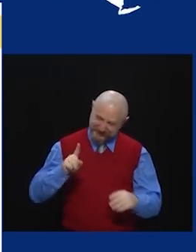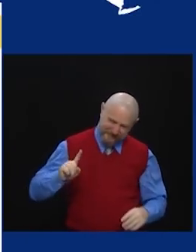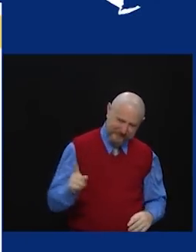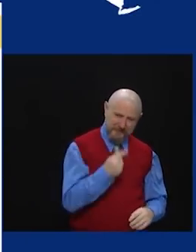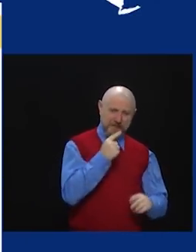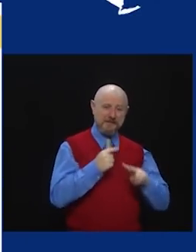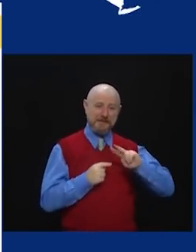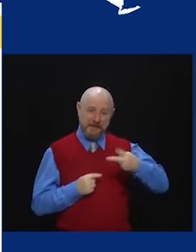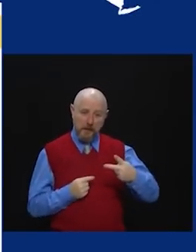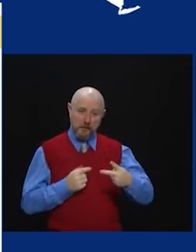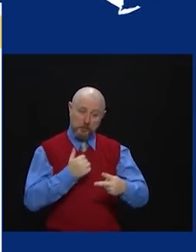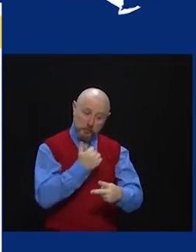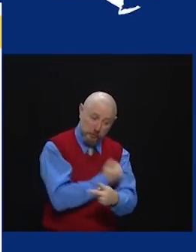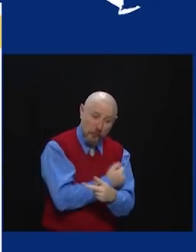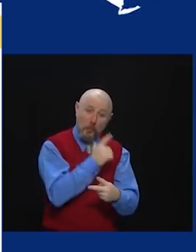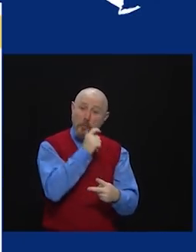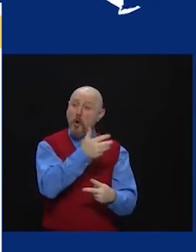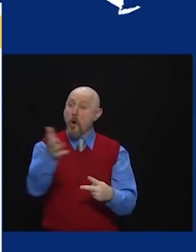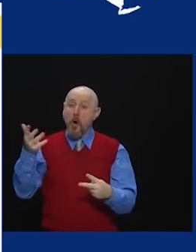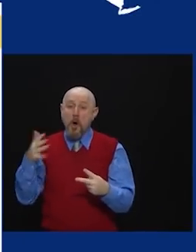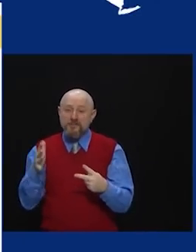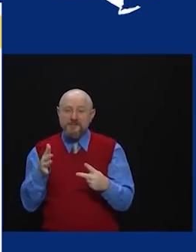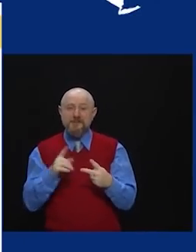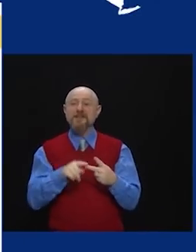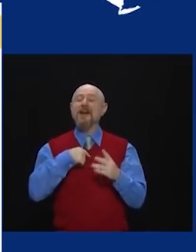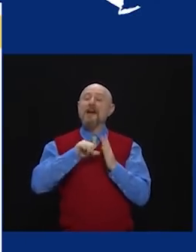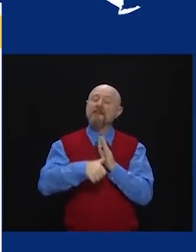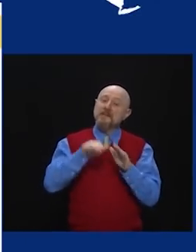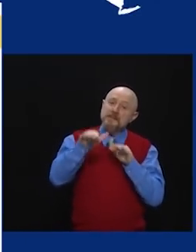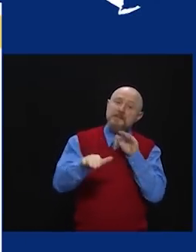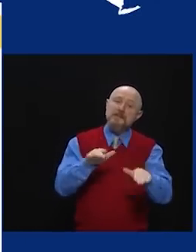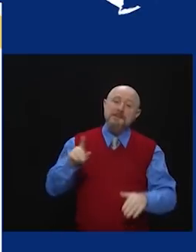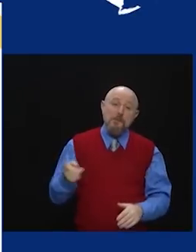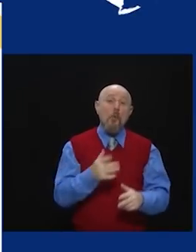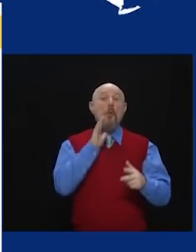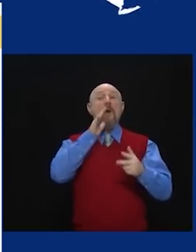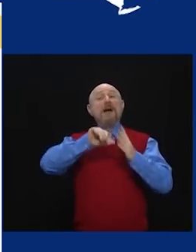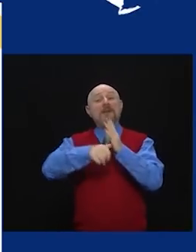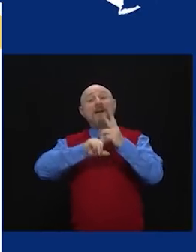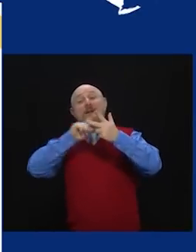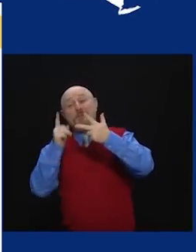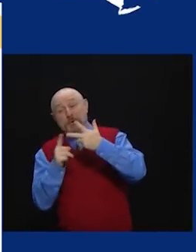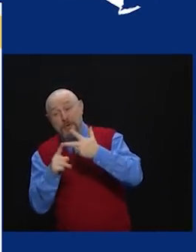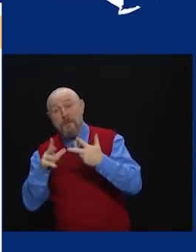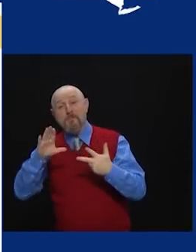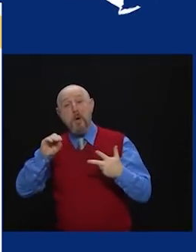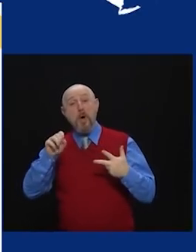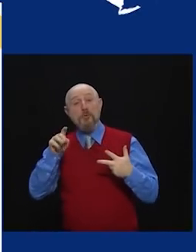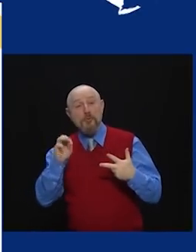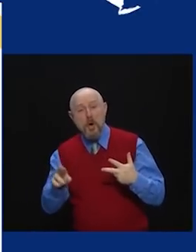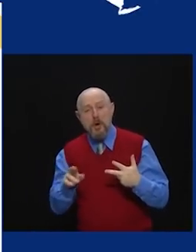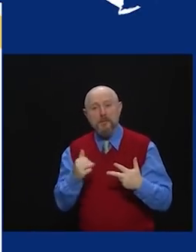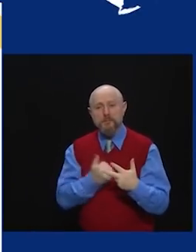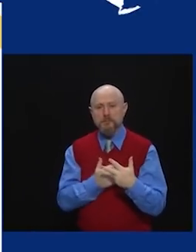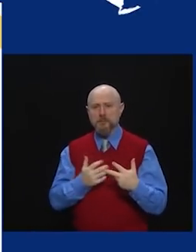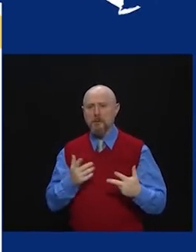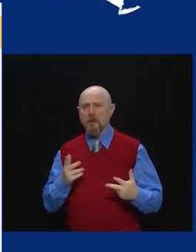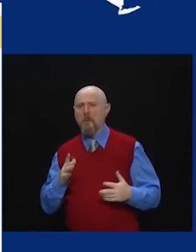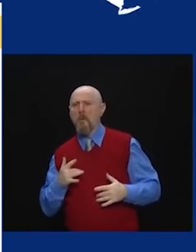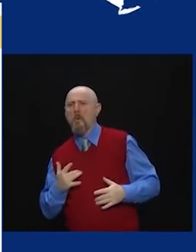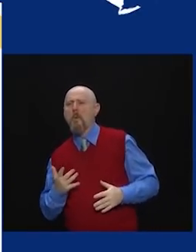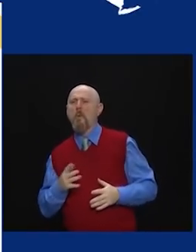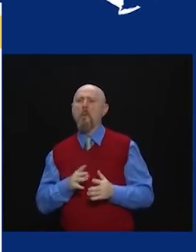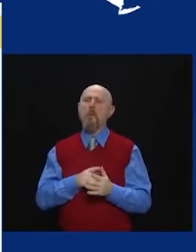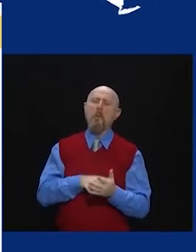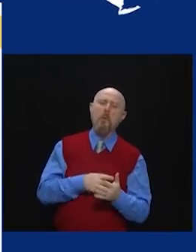we're going to continue focusing on boosters. So also with a booster shot, people say, well, how long is it going to take? Is it worth getting a booster